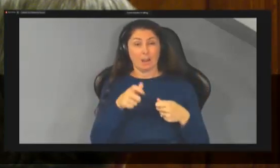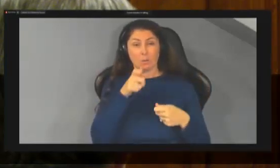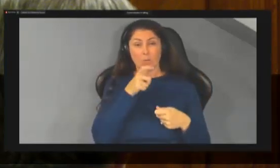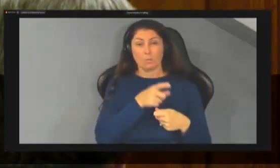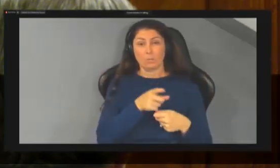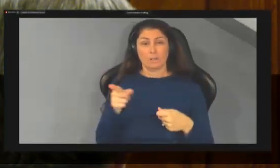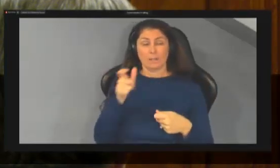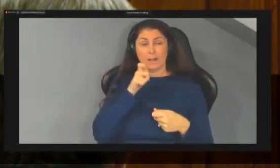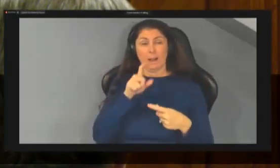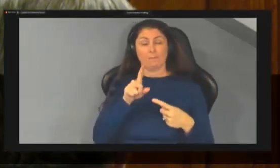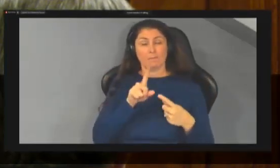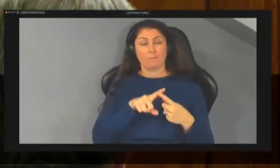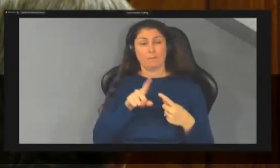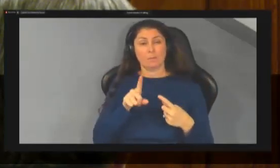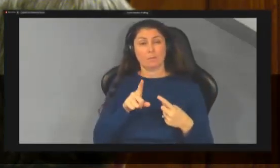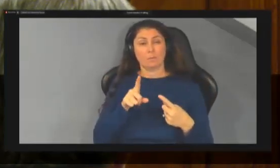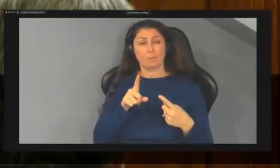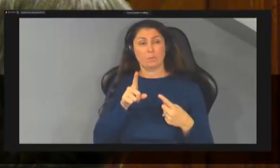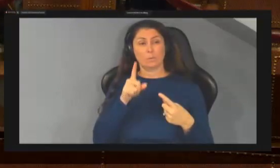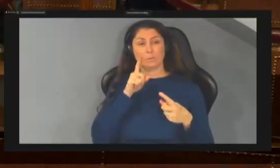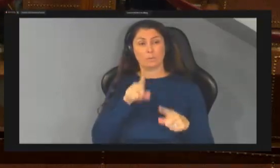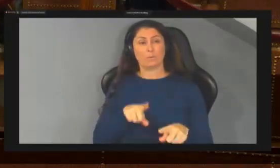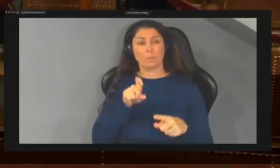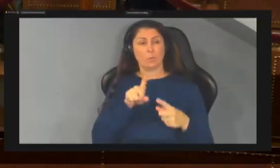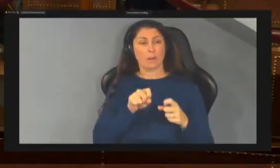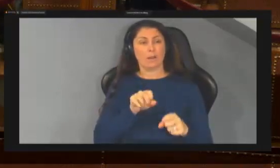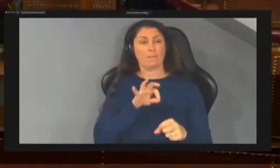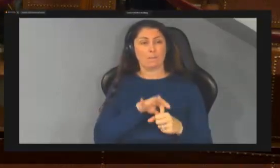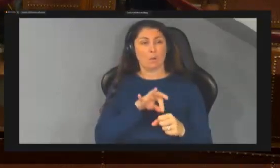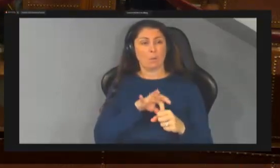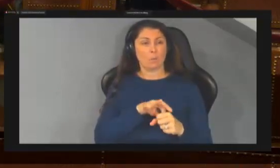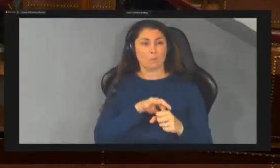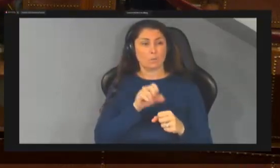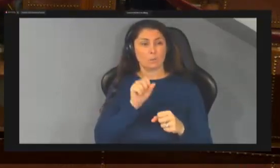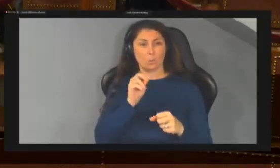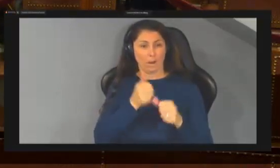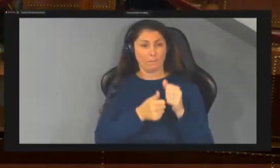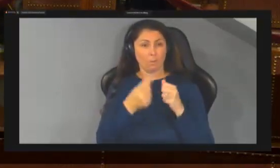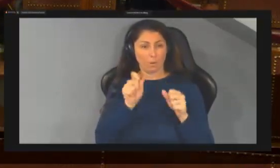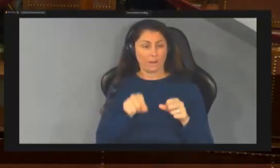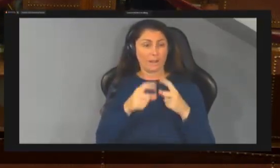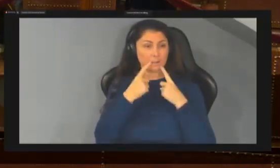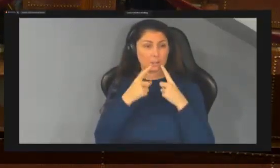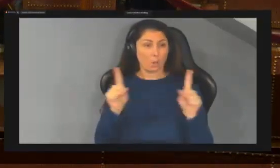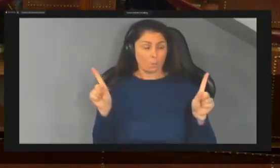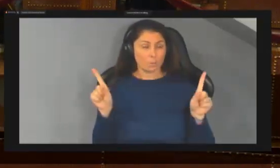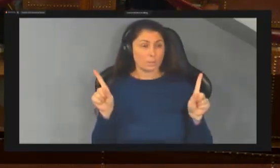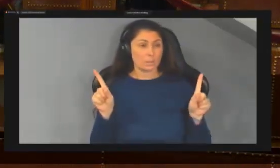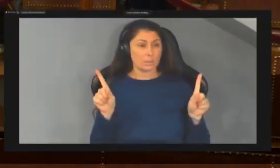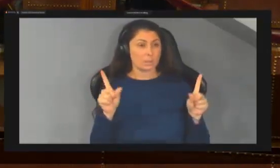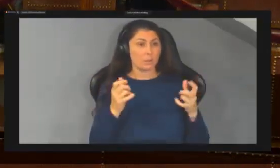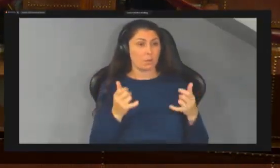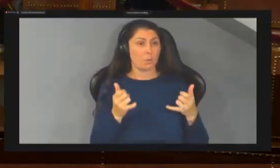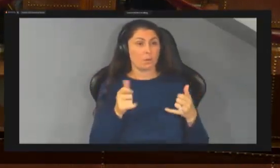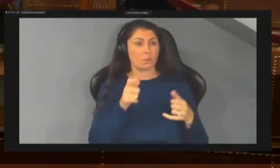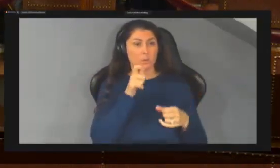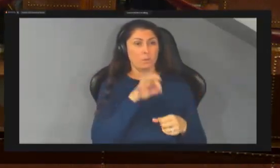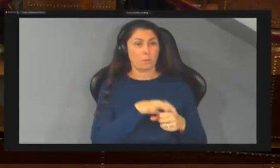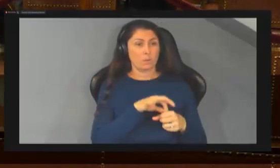abstain, then you can vote so long as you disclose. So everybody can just disclose that currently. So doesn't the amendment do